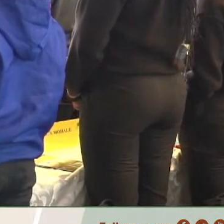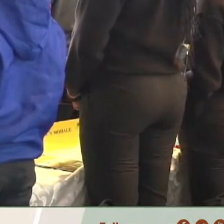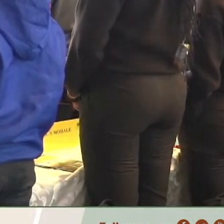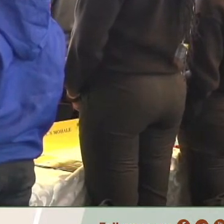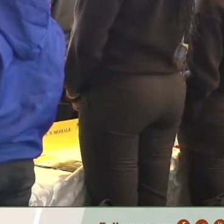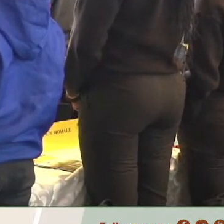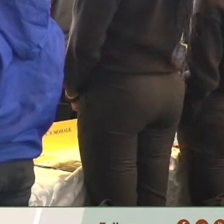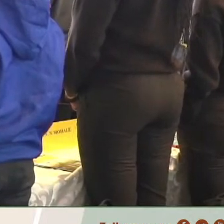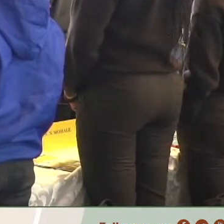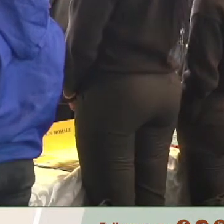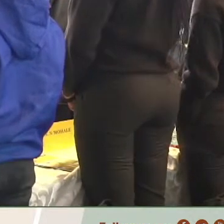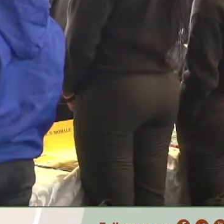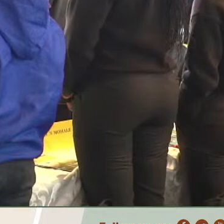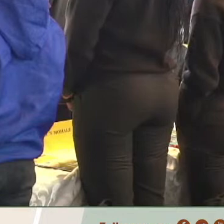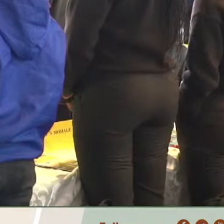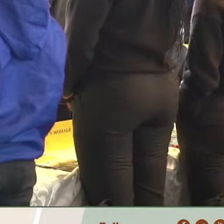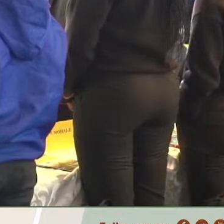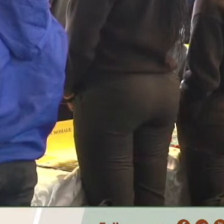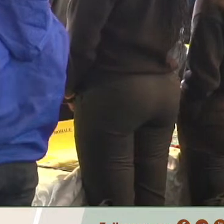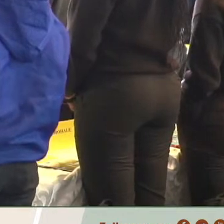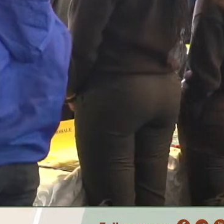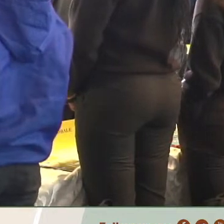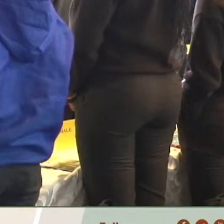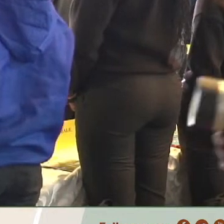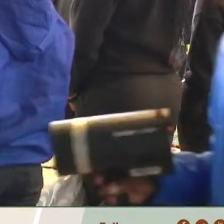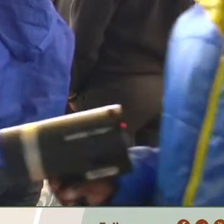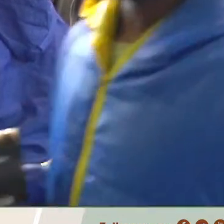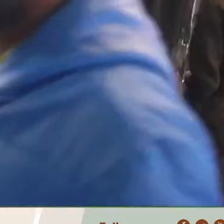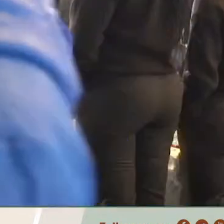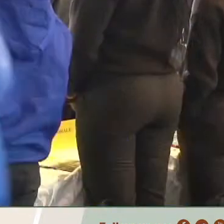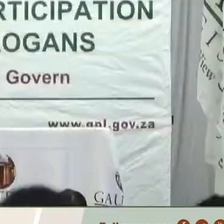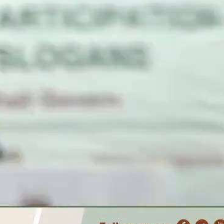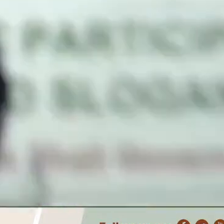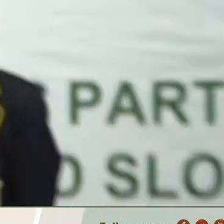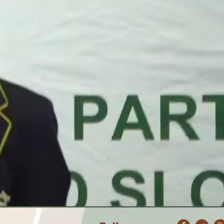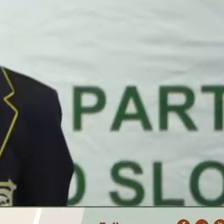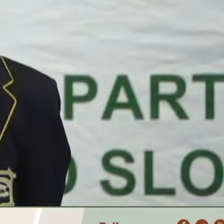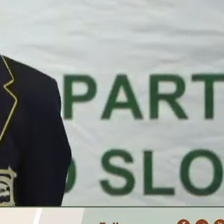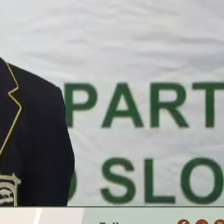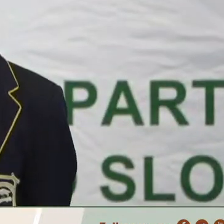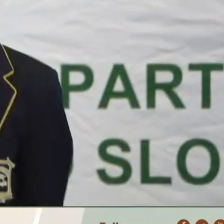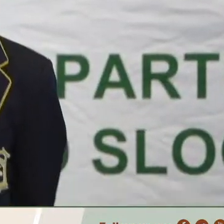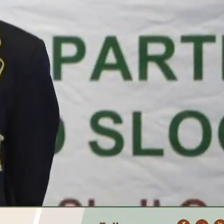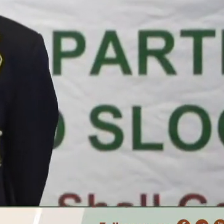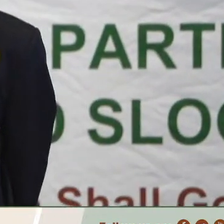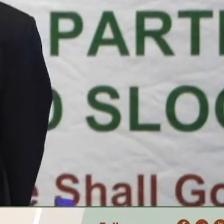I now call for a moment of silent prayer or meditation.